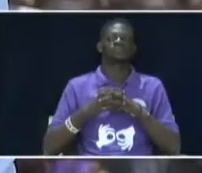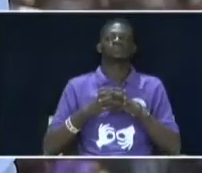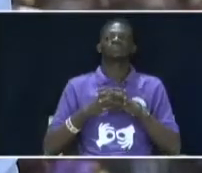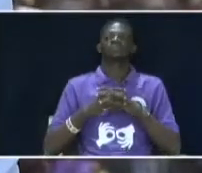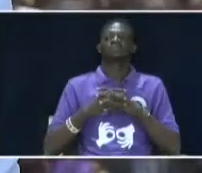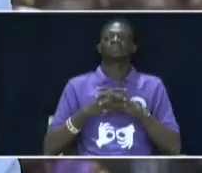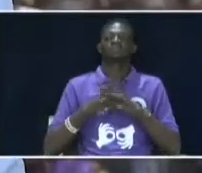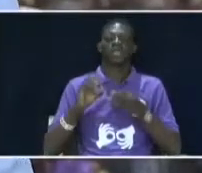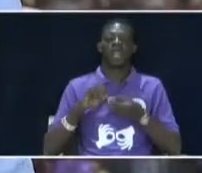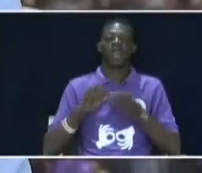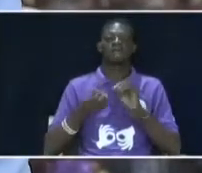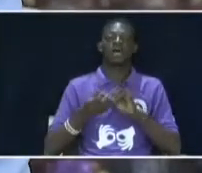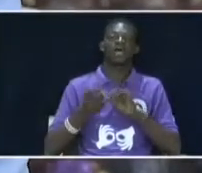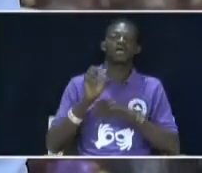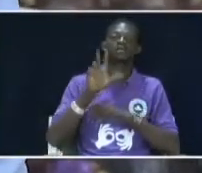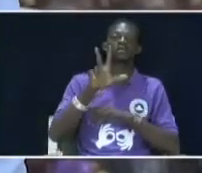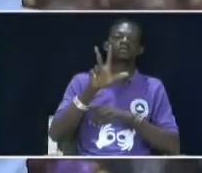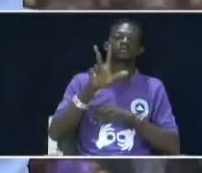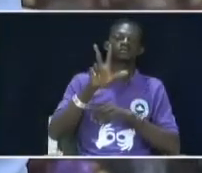Number three,